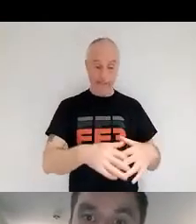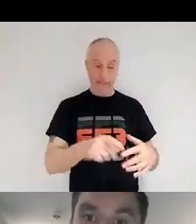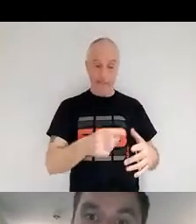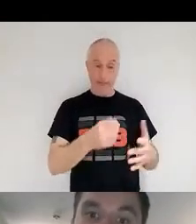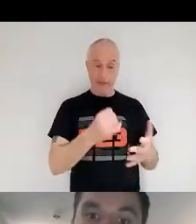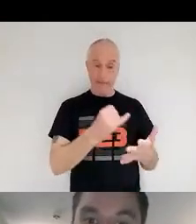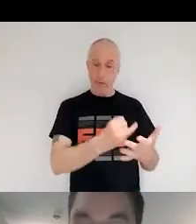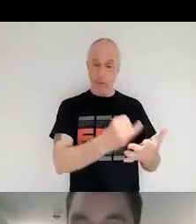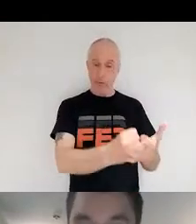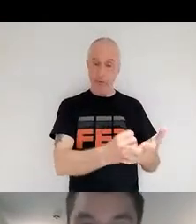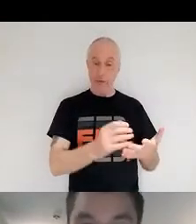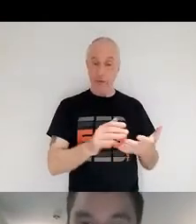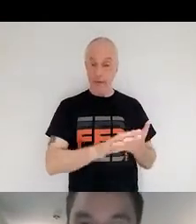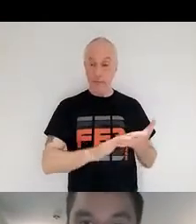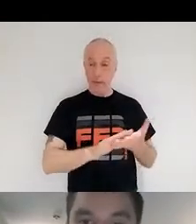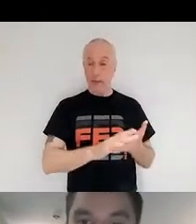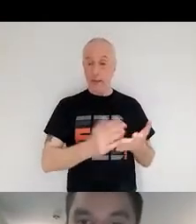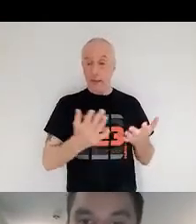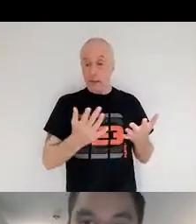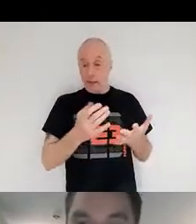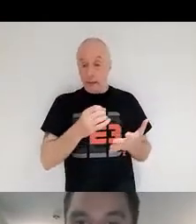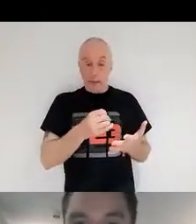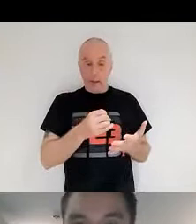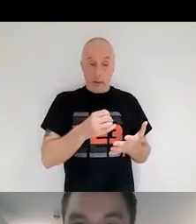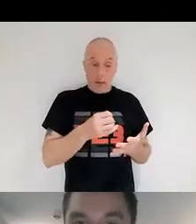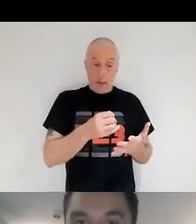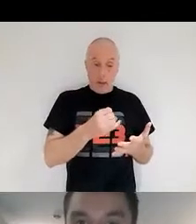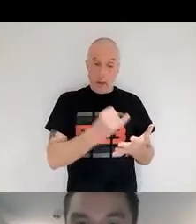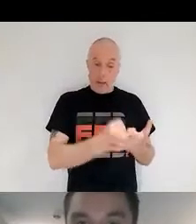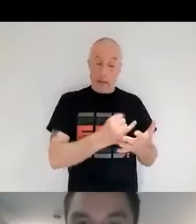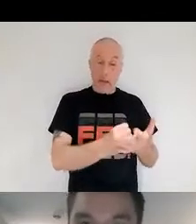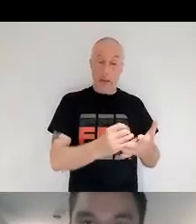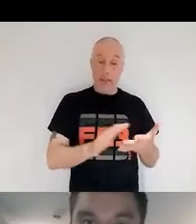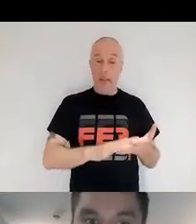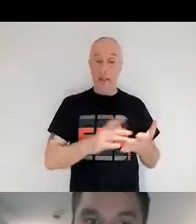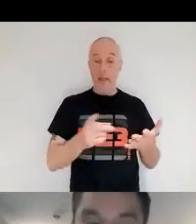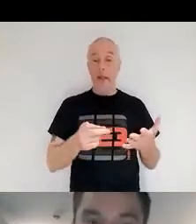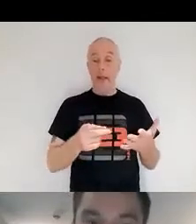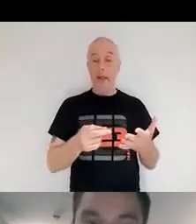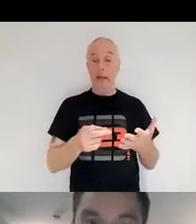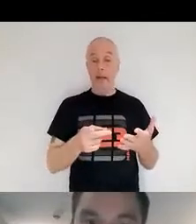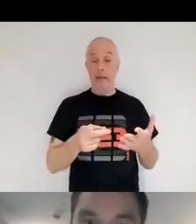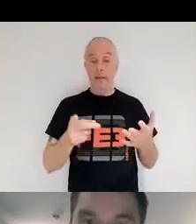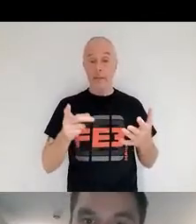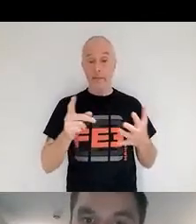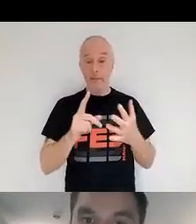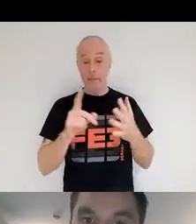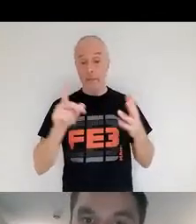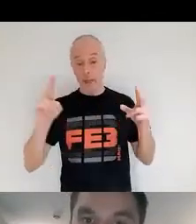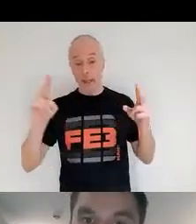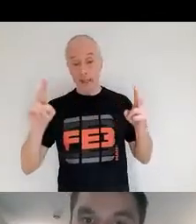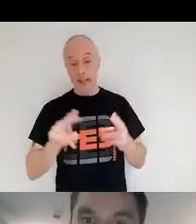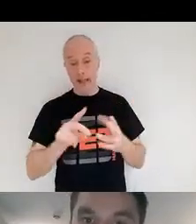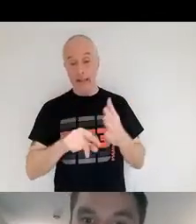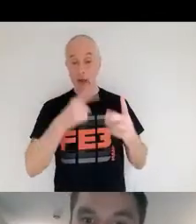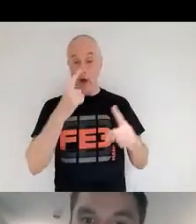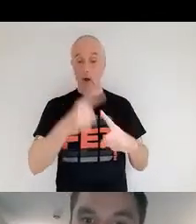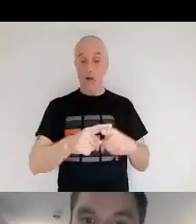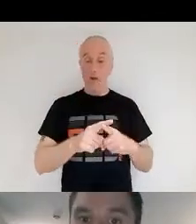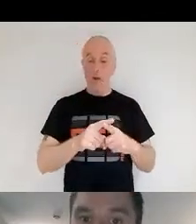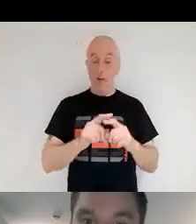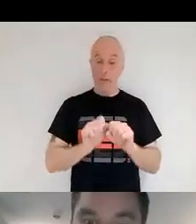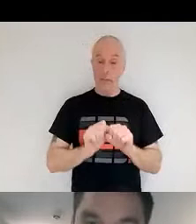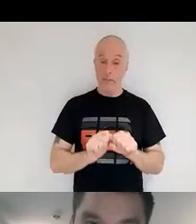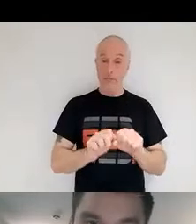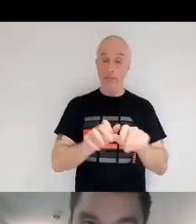combustion, i.e. whatever fault was happening, it was leading to less oxygen being delivered than was desirable, leading to